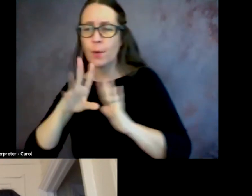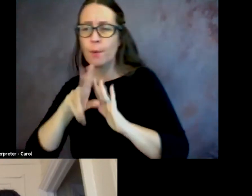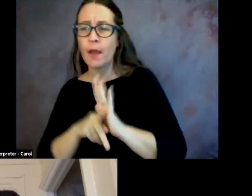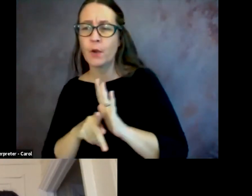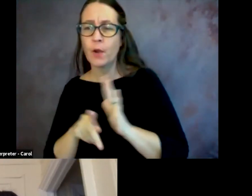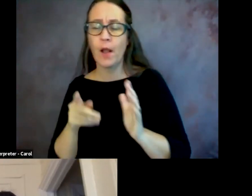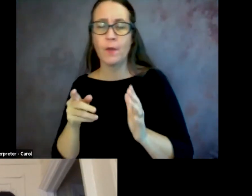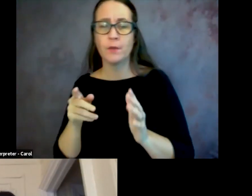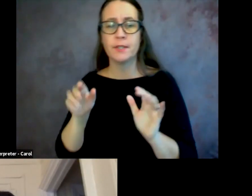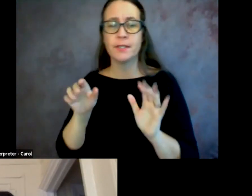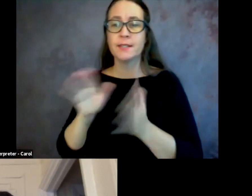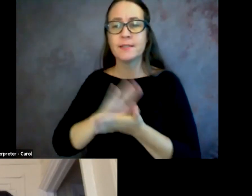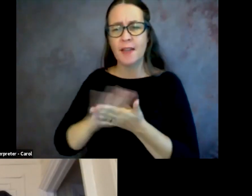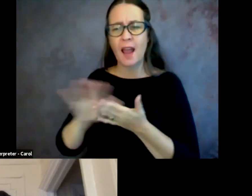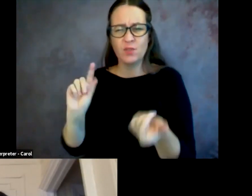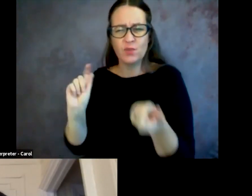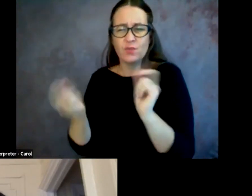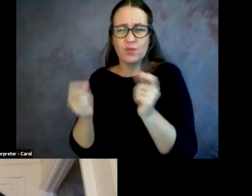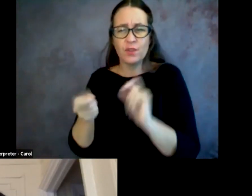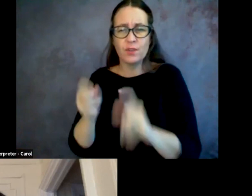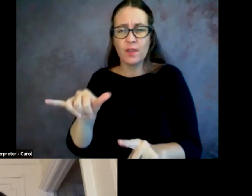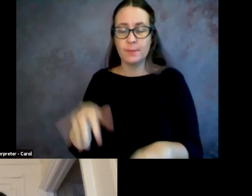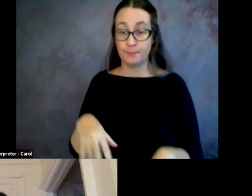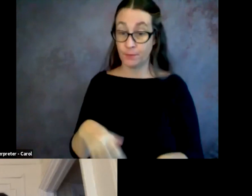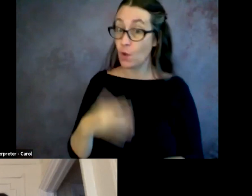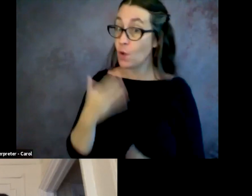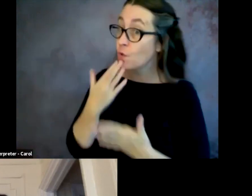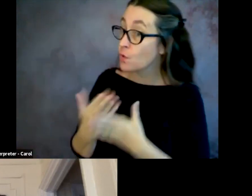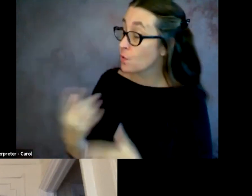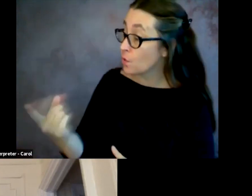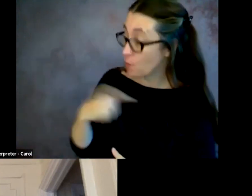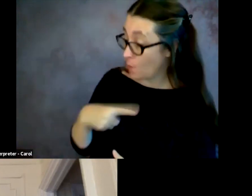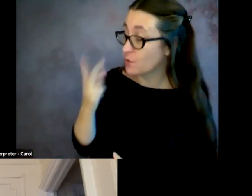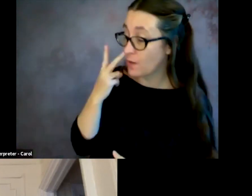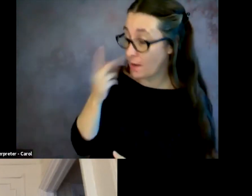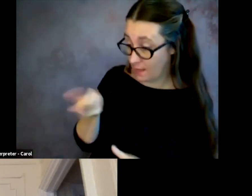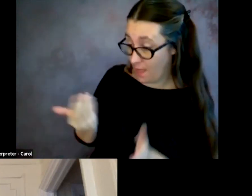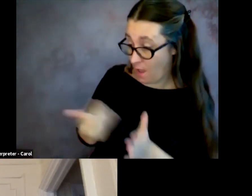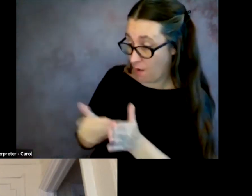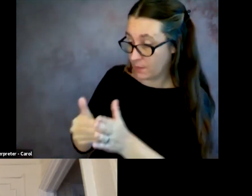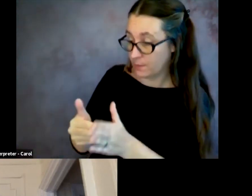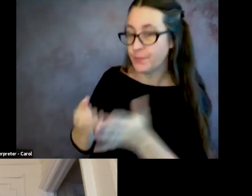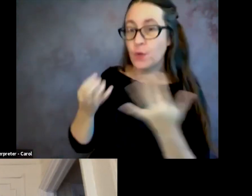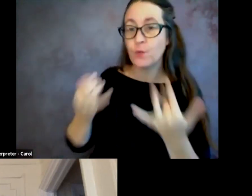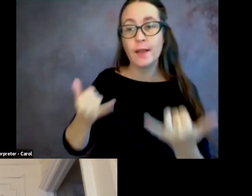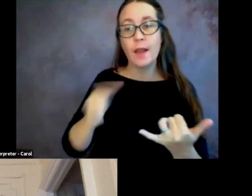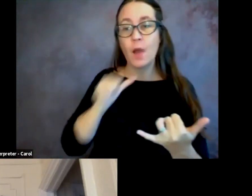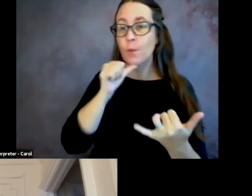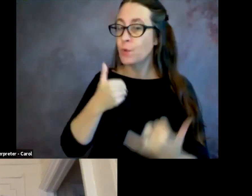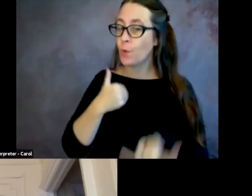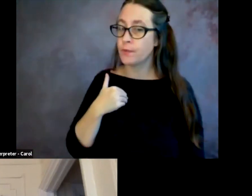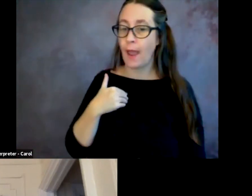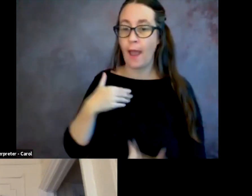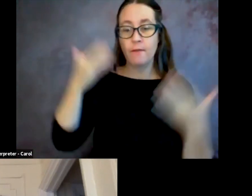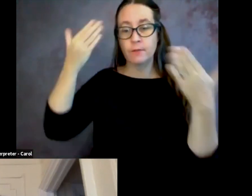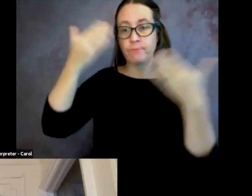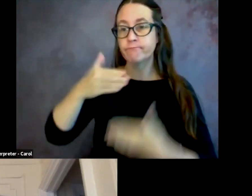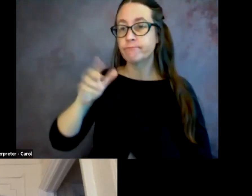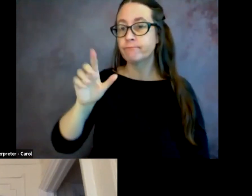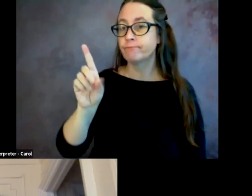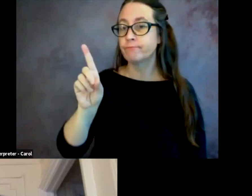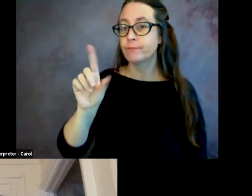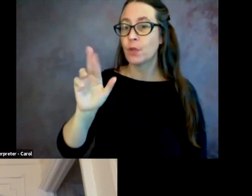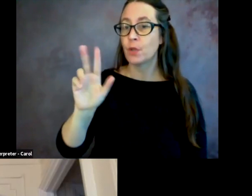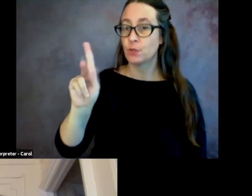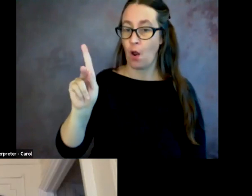Good question. We do get that question quite a bit. We don't currently support dark mode. We are asked for it quite a lot, so